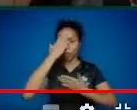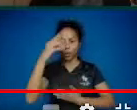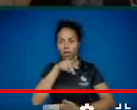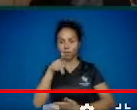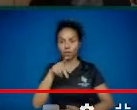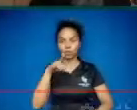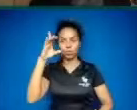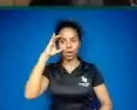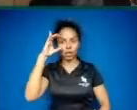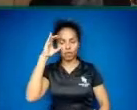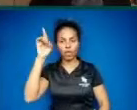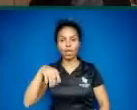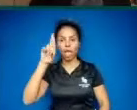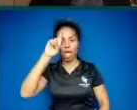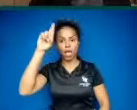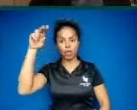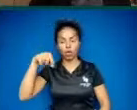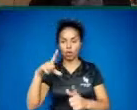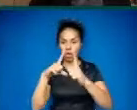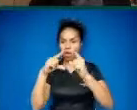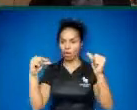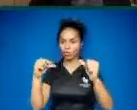So we thank Professor Marcos Davi,